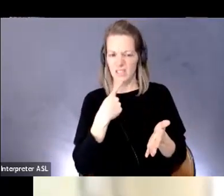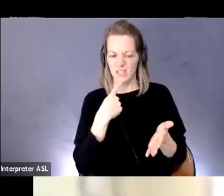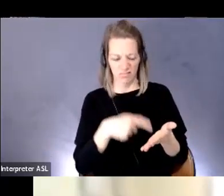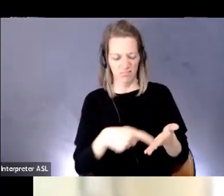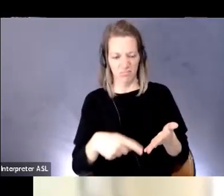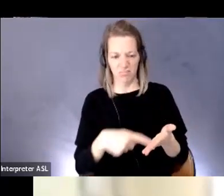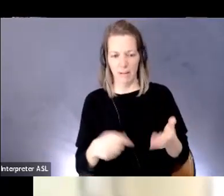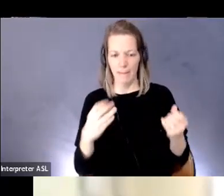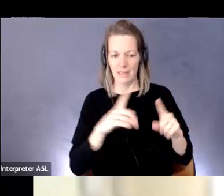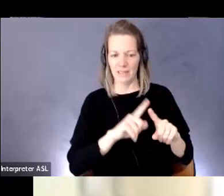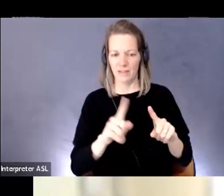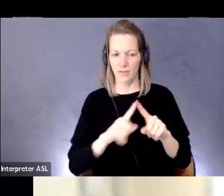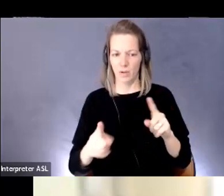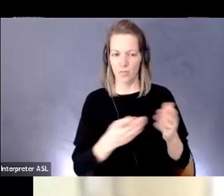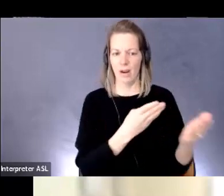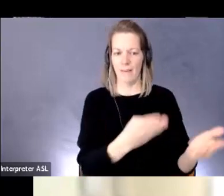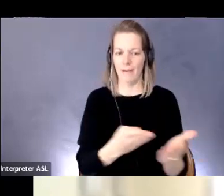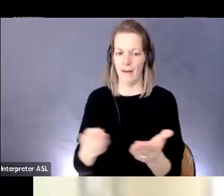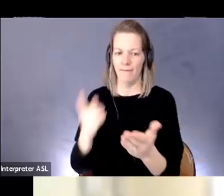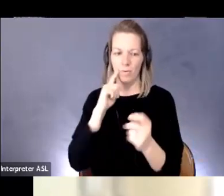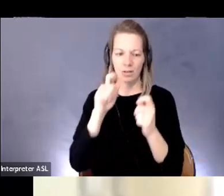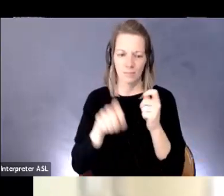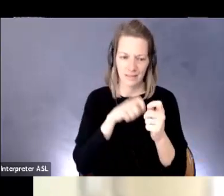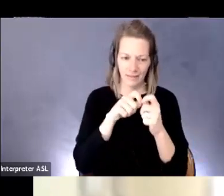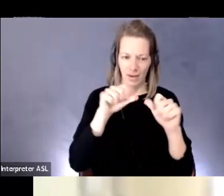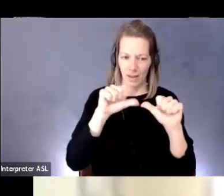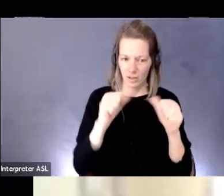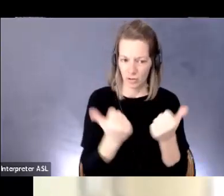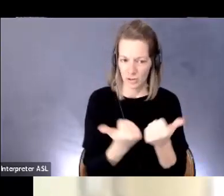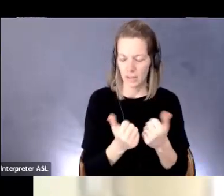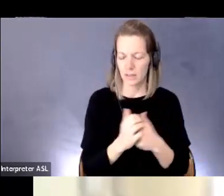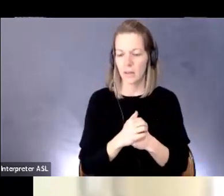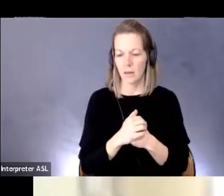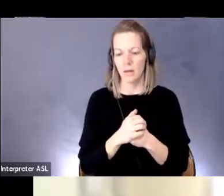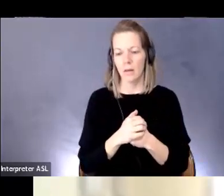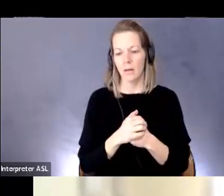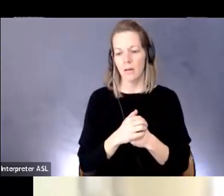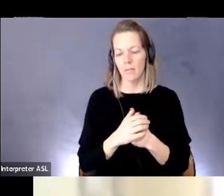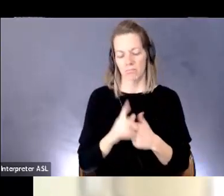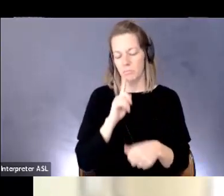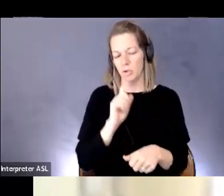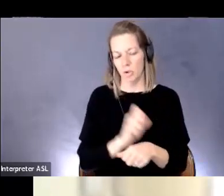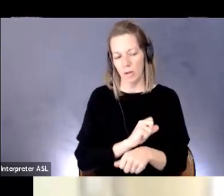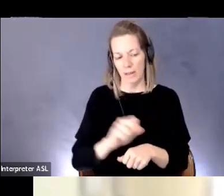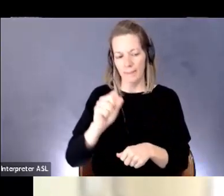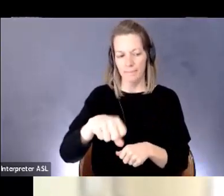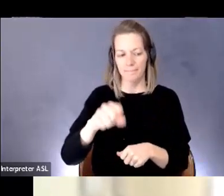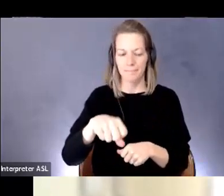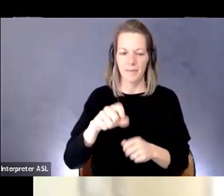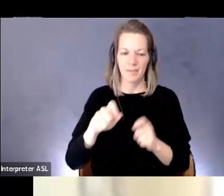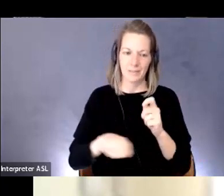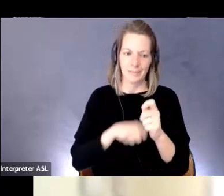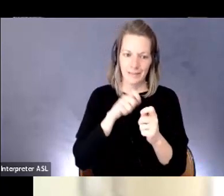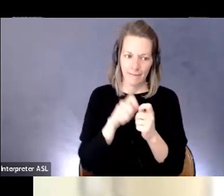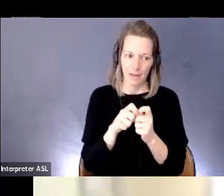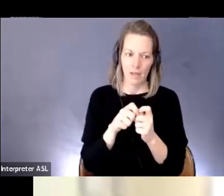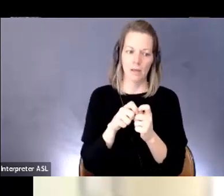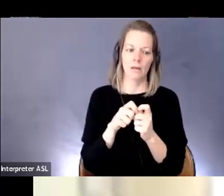a lot of our recommendations to specific agencies. So we will almost certainly have